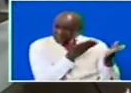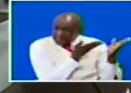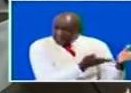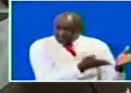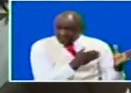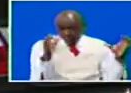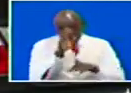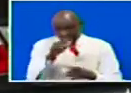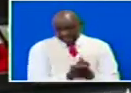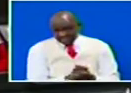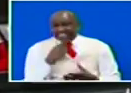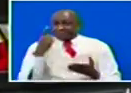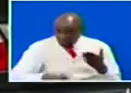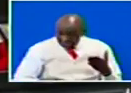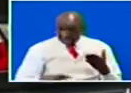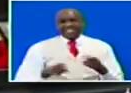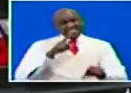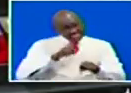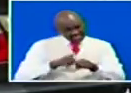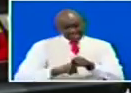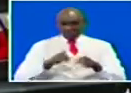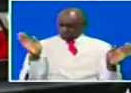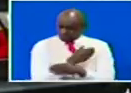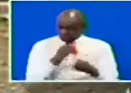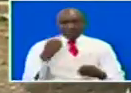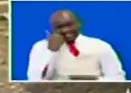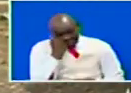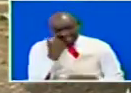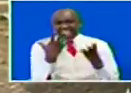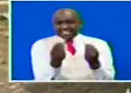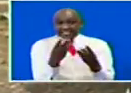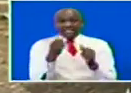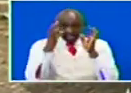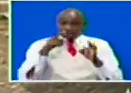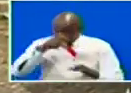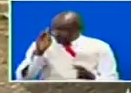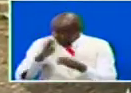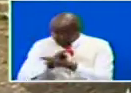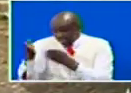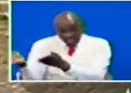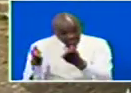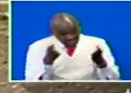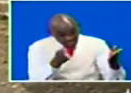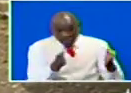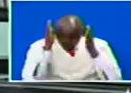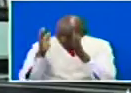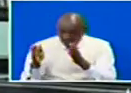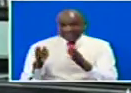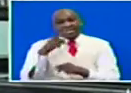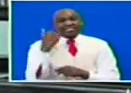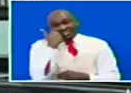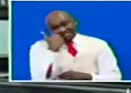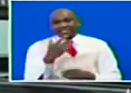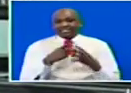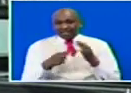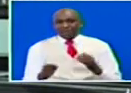that group, believes that fighting the disease is much easier if you have something worthwhile to focus on.